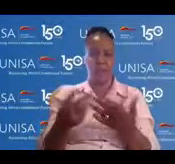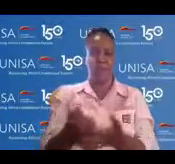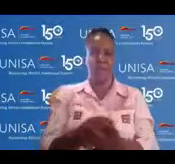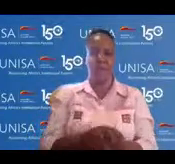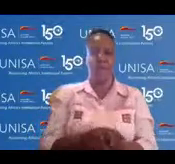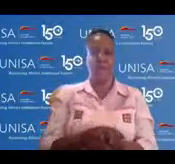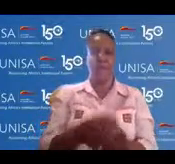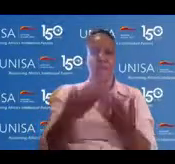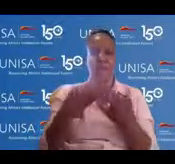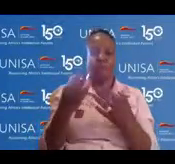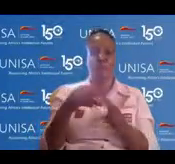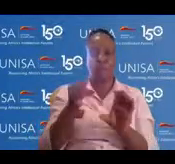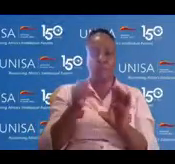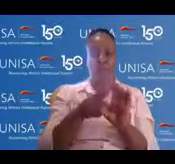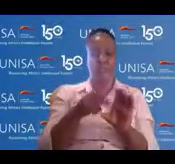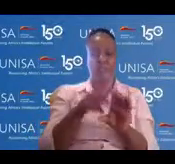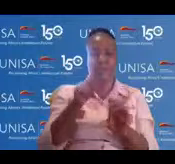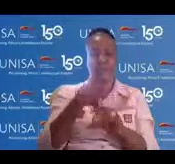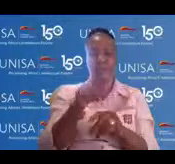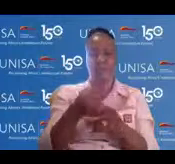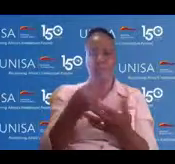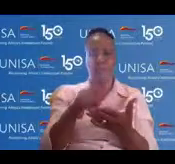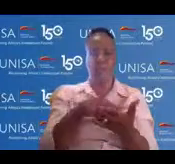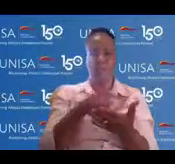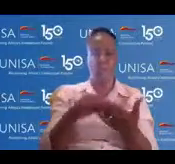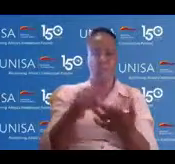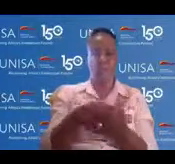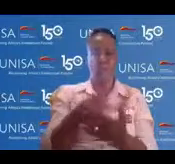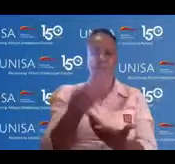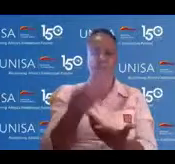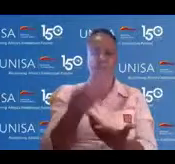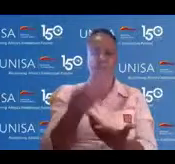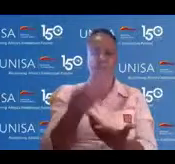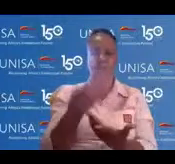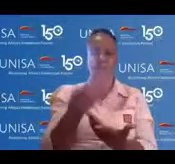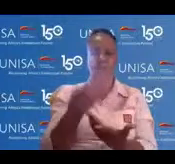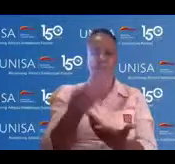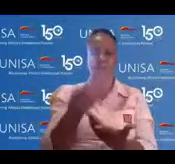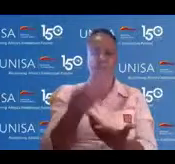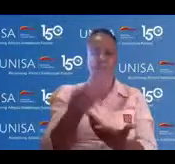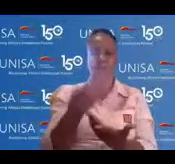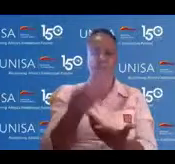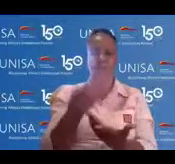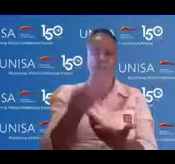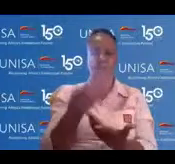in this poll. Hopefully this will really help you to remember those steps.